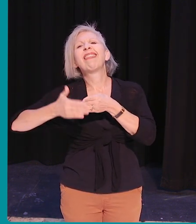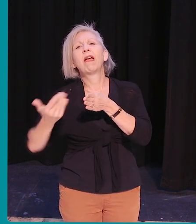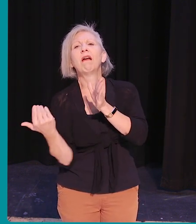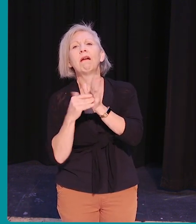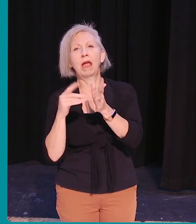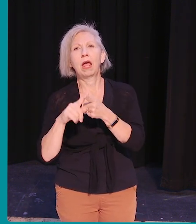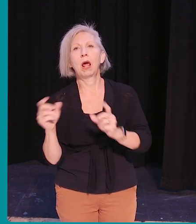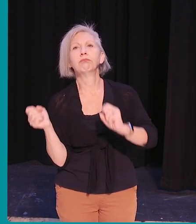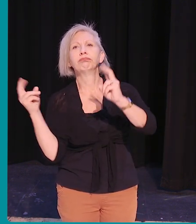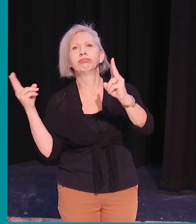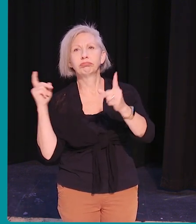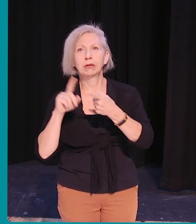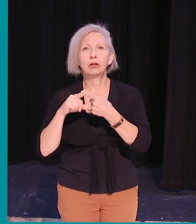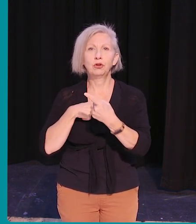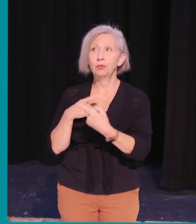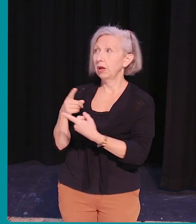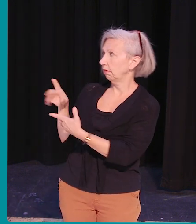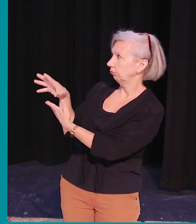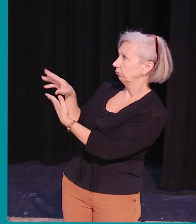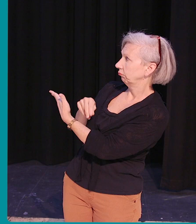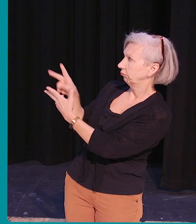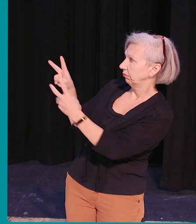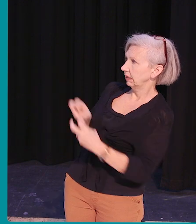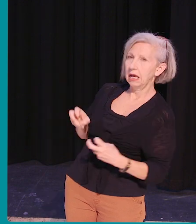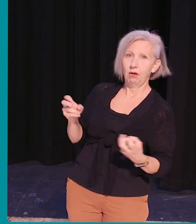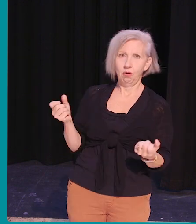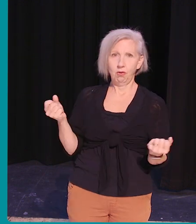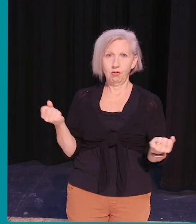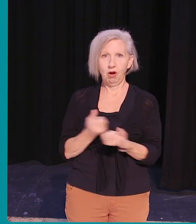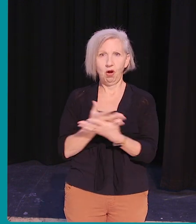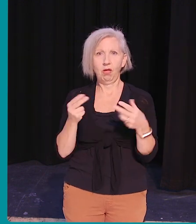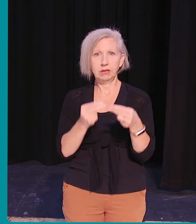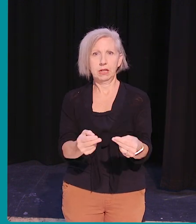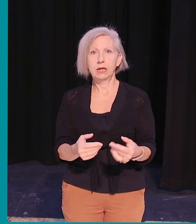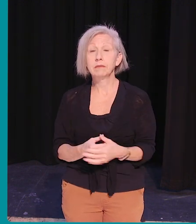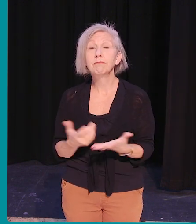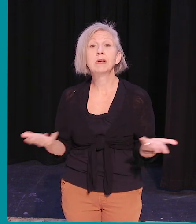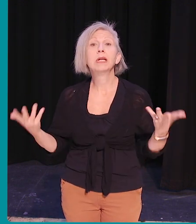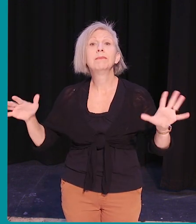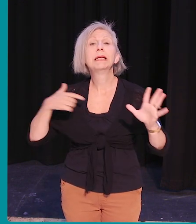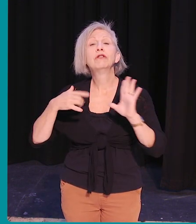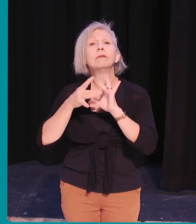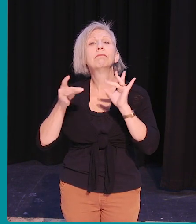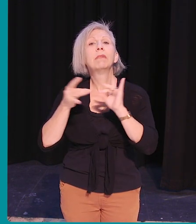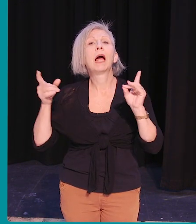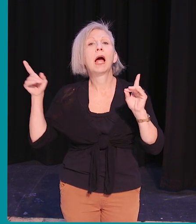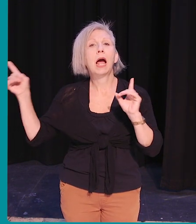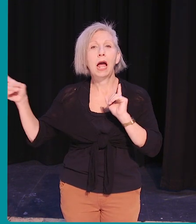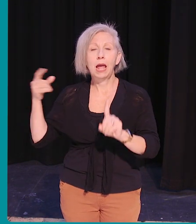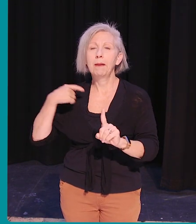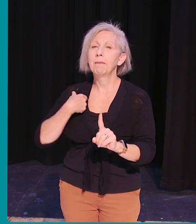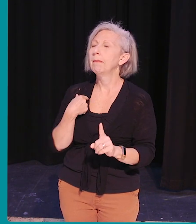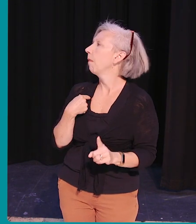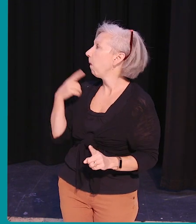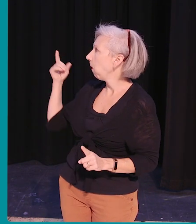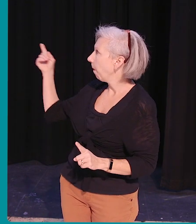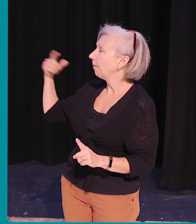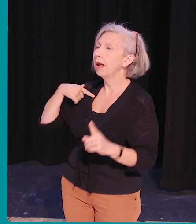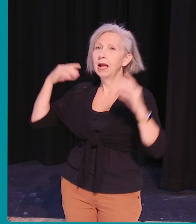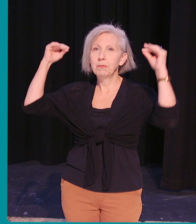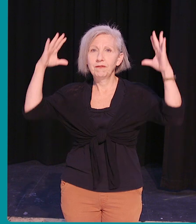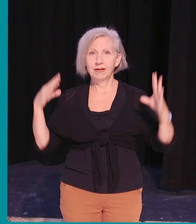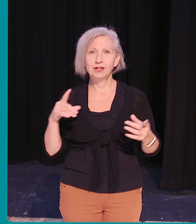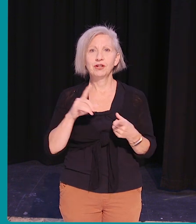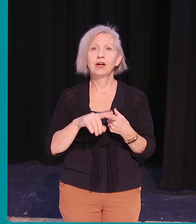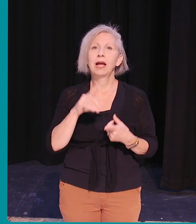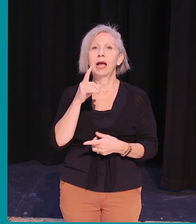right? As Aaron mentioned, I'm a professor at University of Colorado, Denver campus, not Boulder campus. Most of you